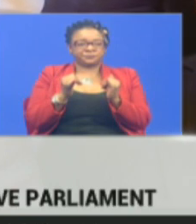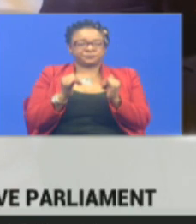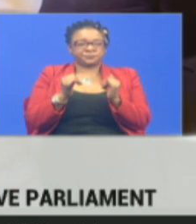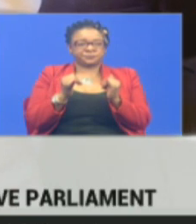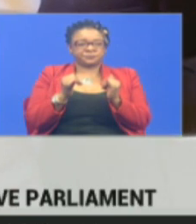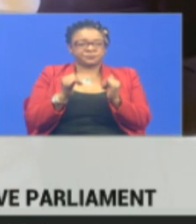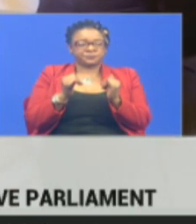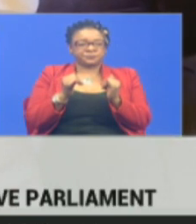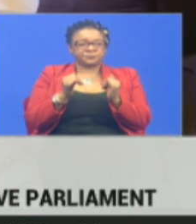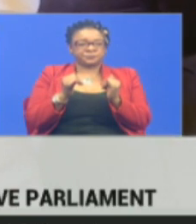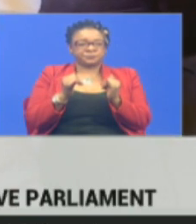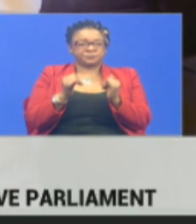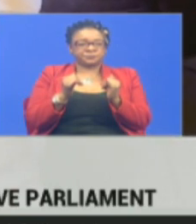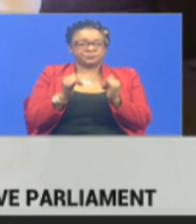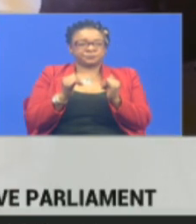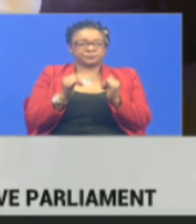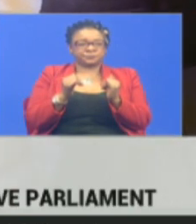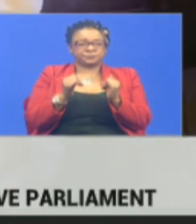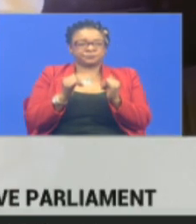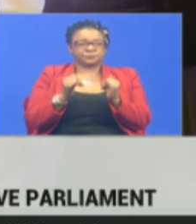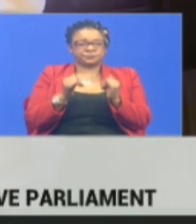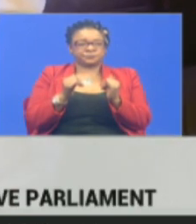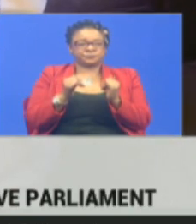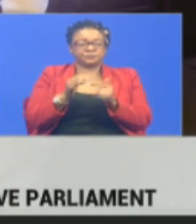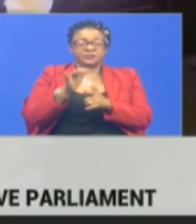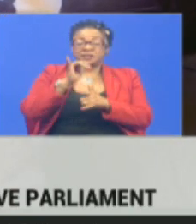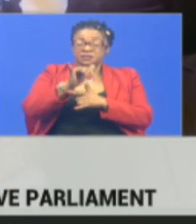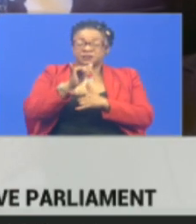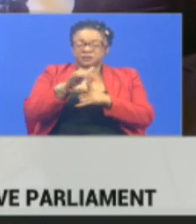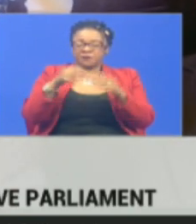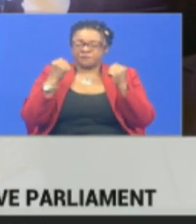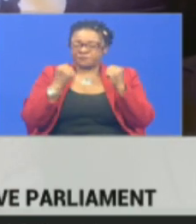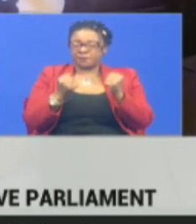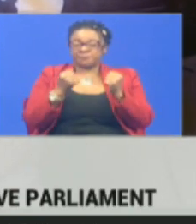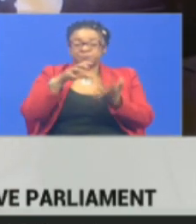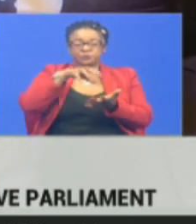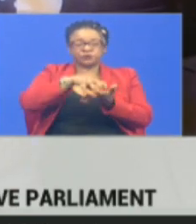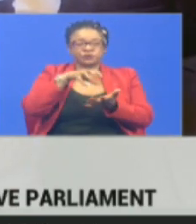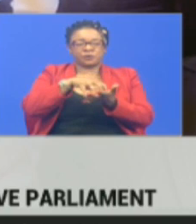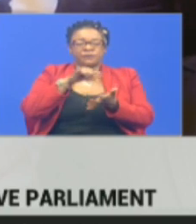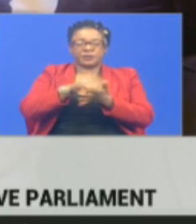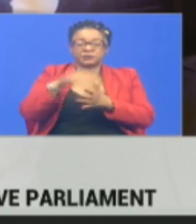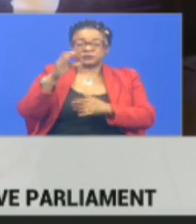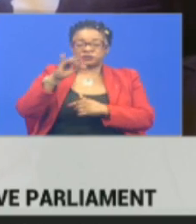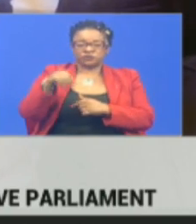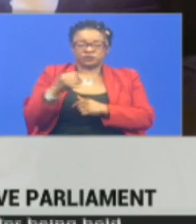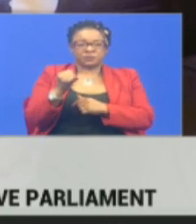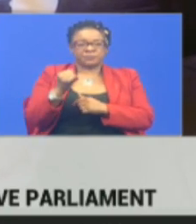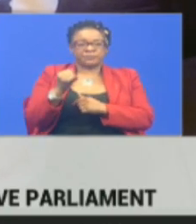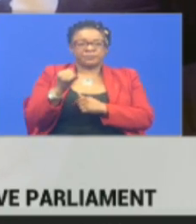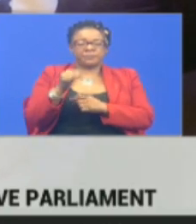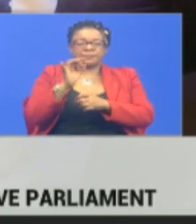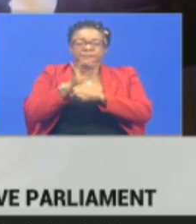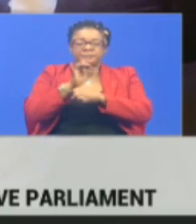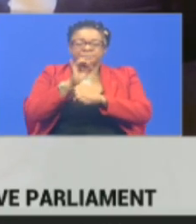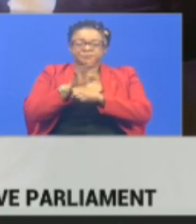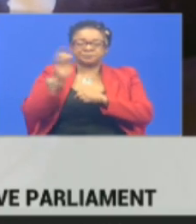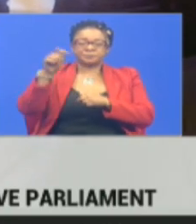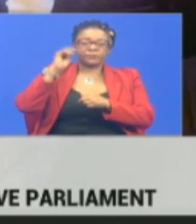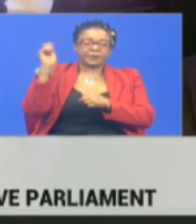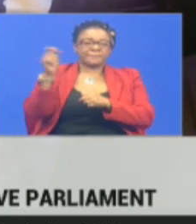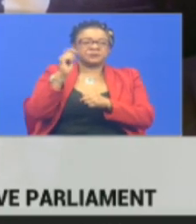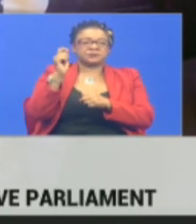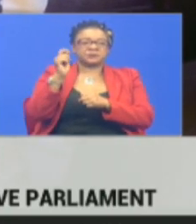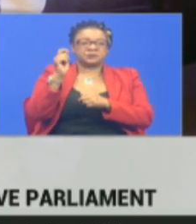The Commission has taken the firm position that the action by the Right Honourable Chief Justice to advise His Excellency the President to,